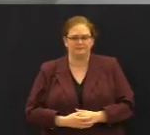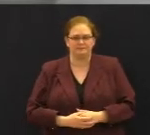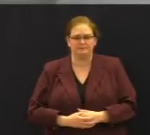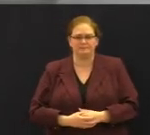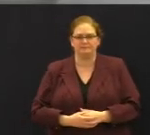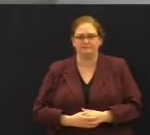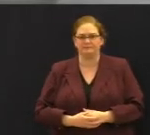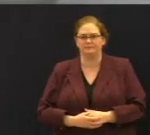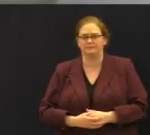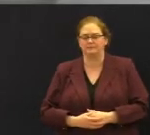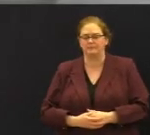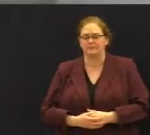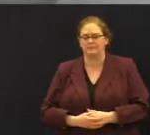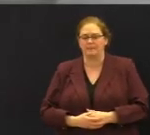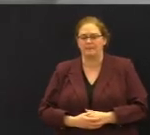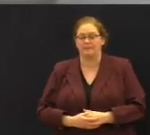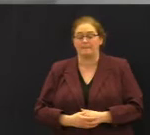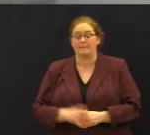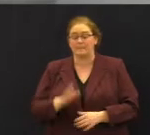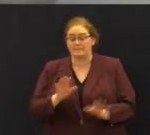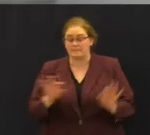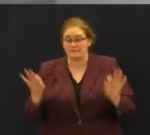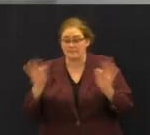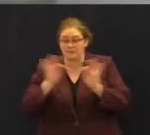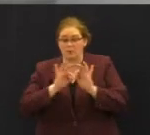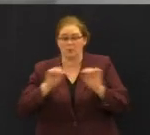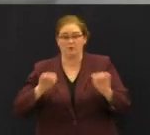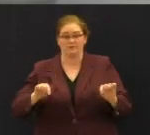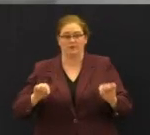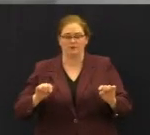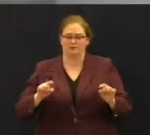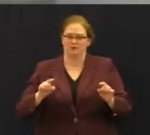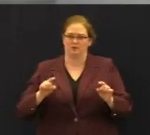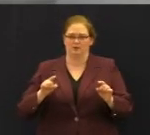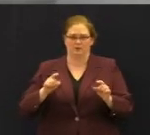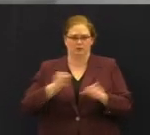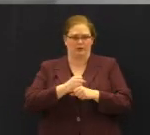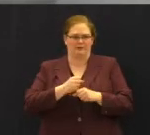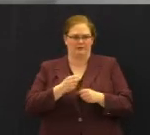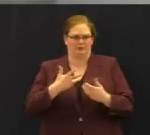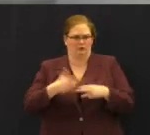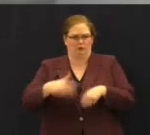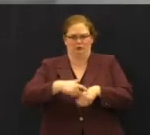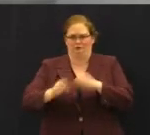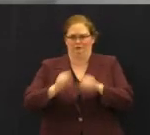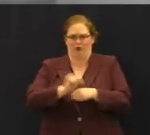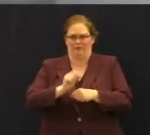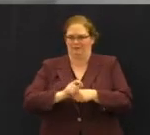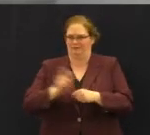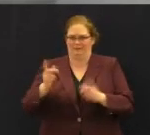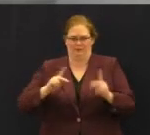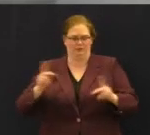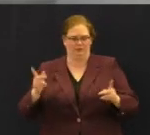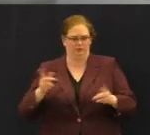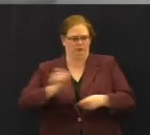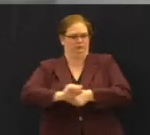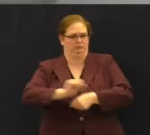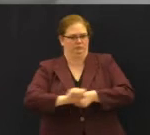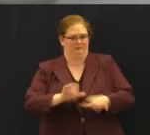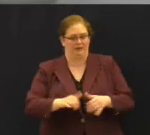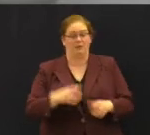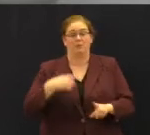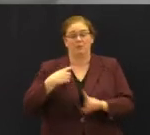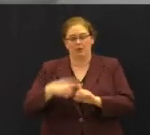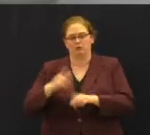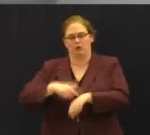And part of the importance of this, creates a lot of, short-term jobs, and Ed will speak to that. But it also, long-term,